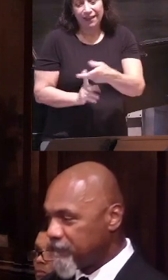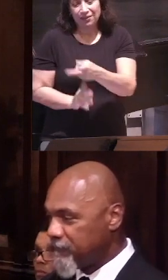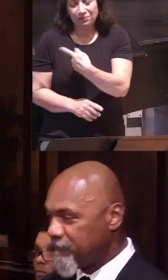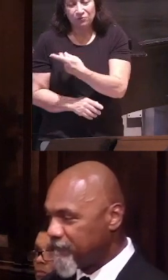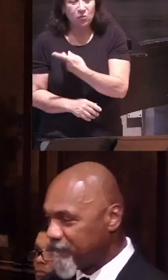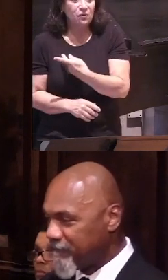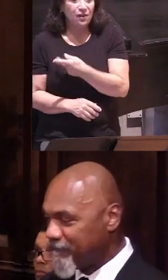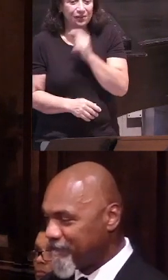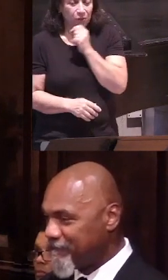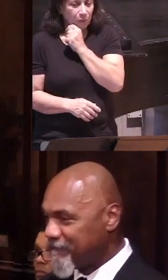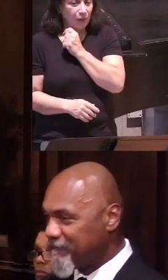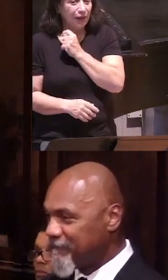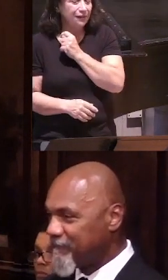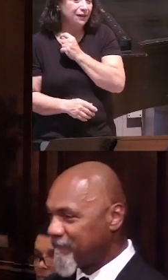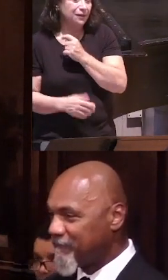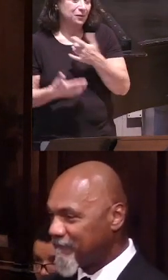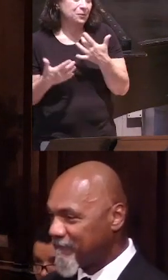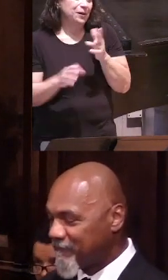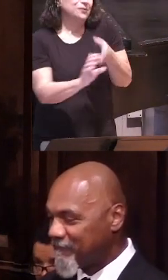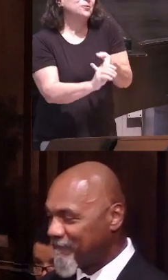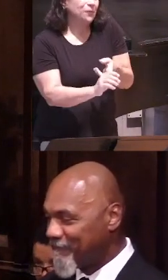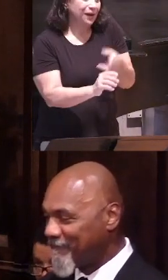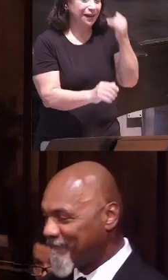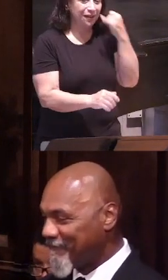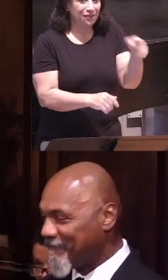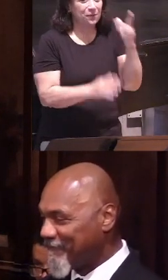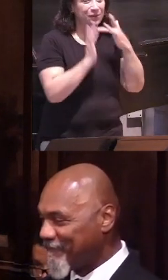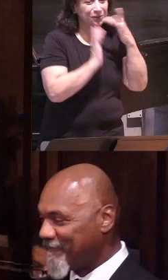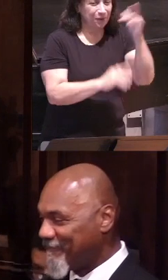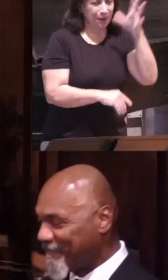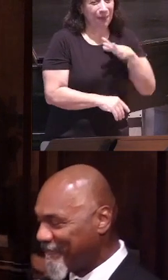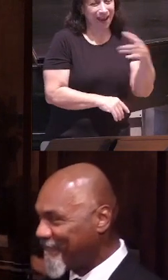they were a man short.